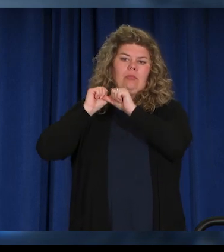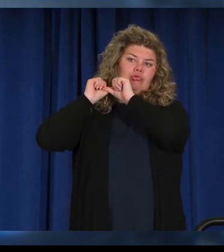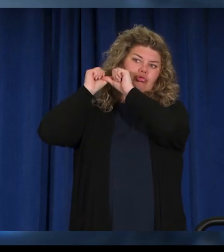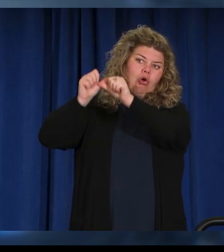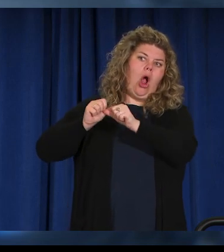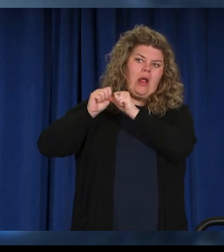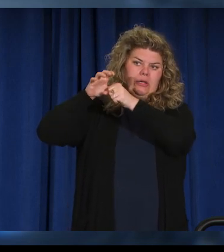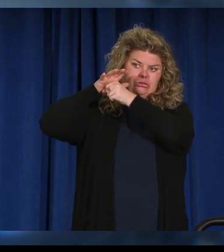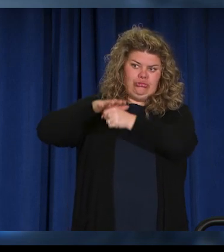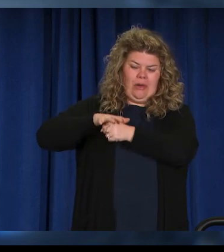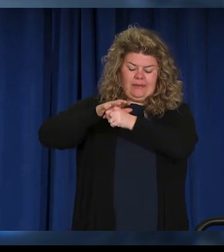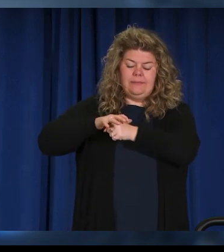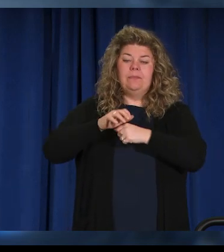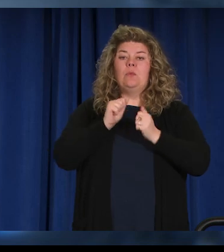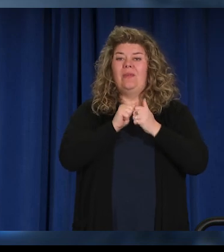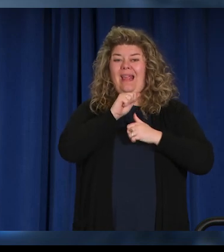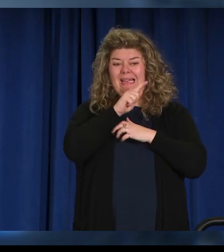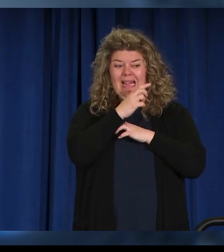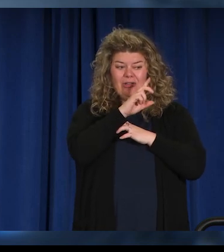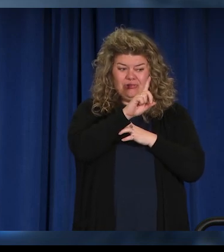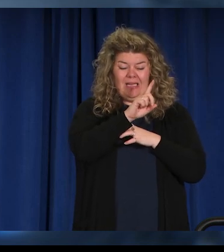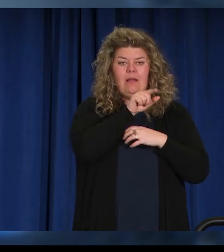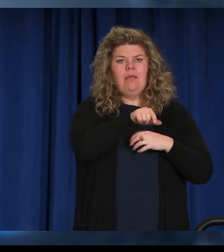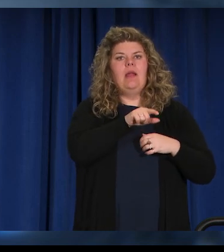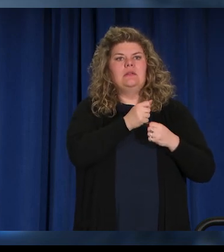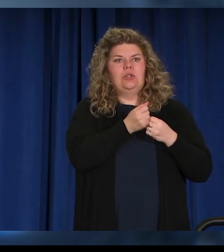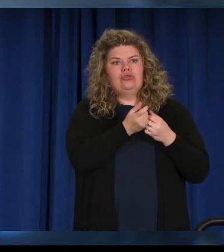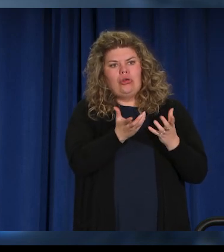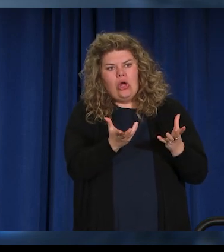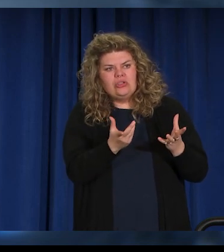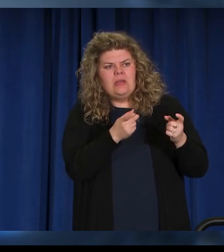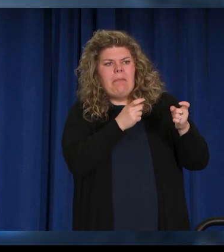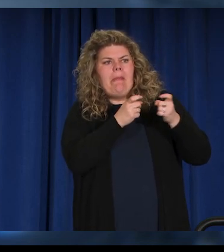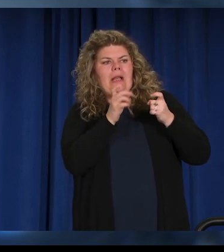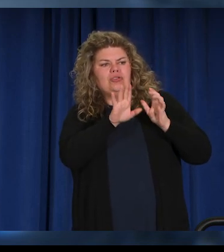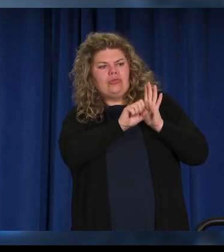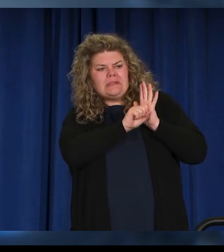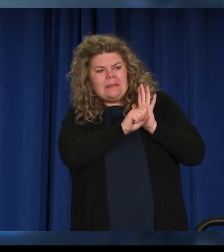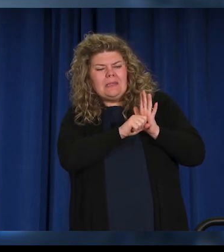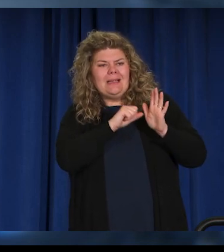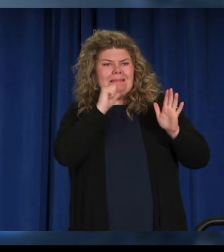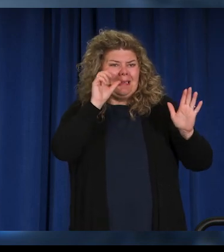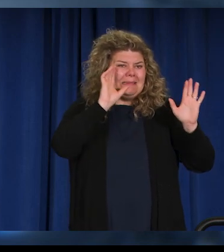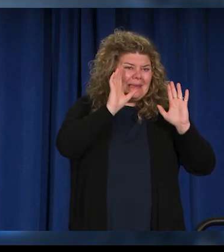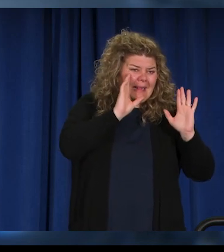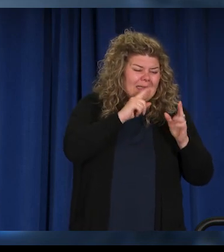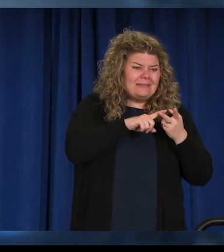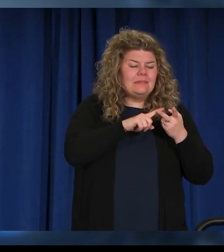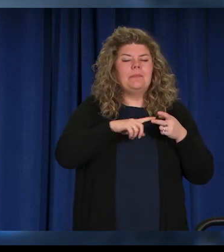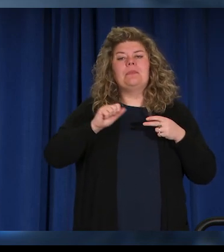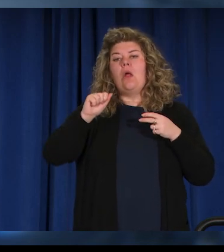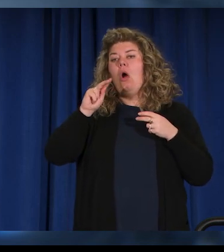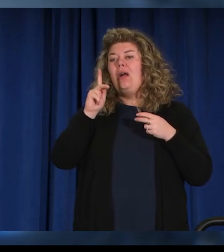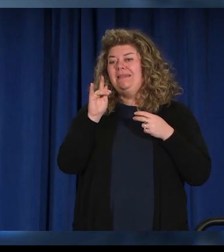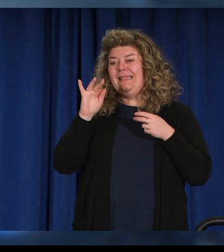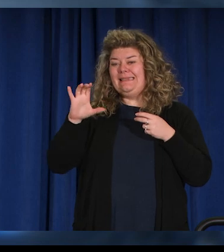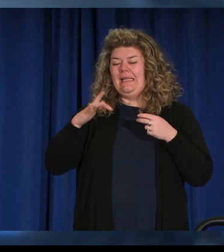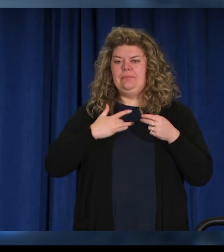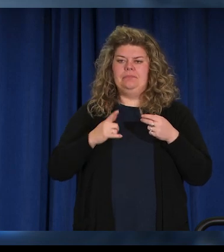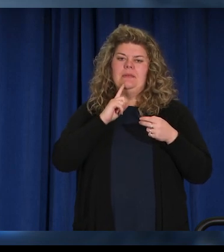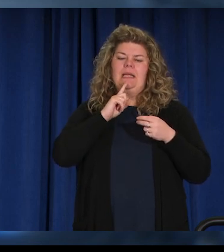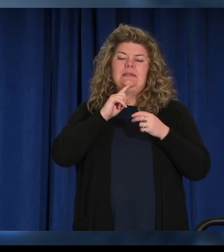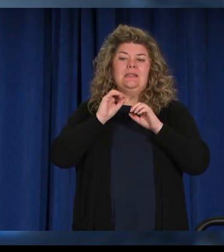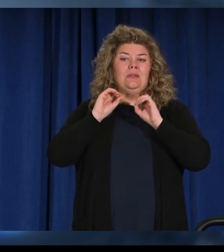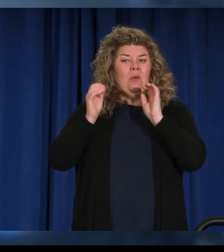with ADHD burnout involving exhaustion from managing symptoms and inattention, while autistic burnout is characterized by loss